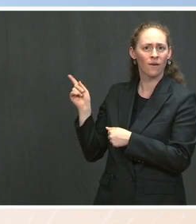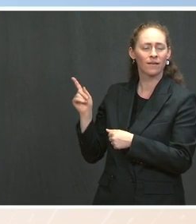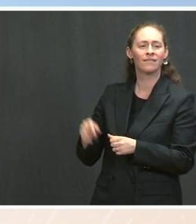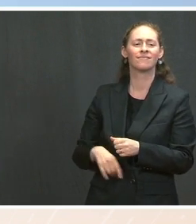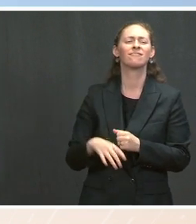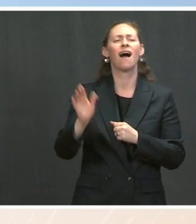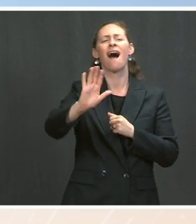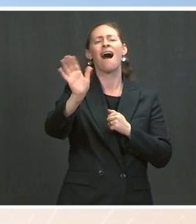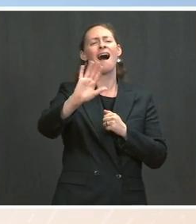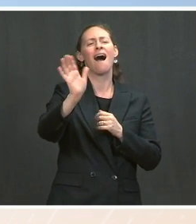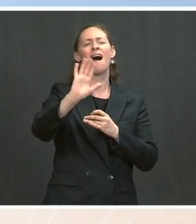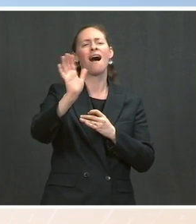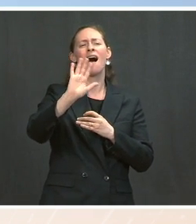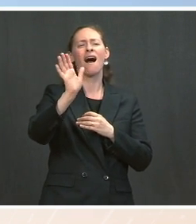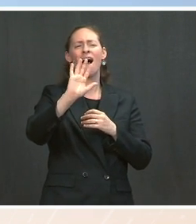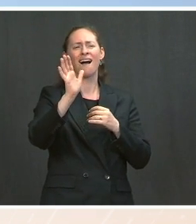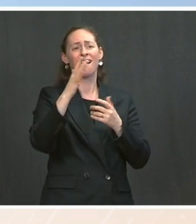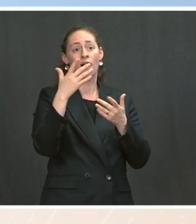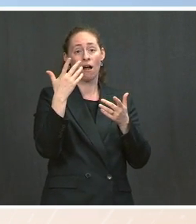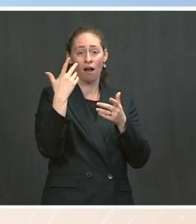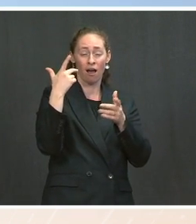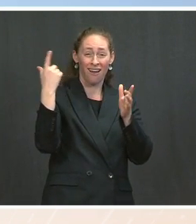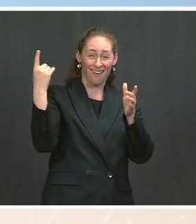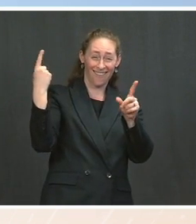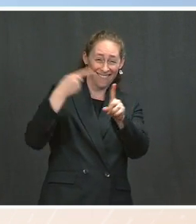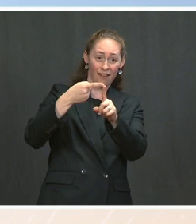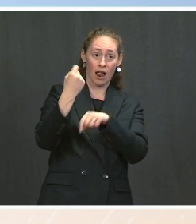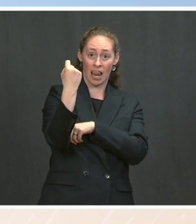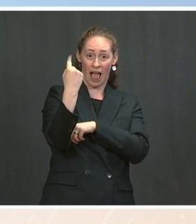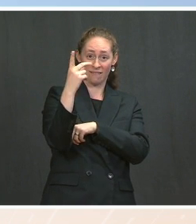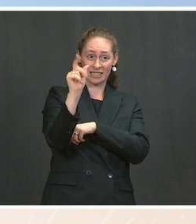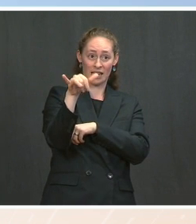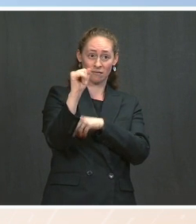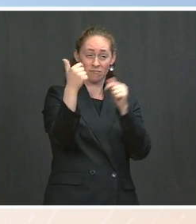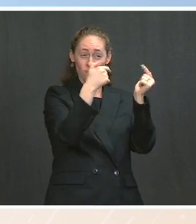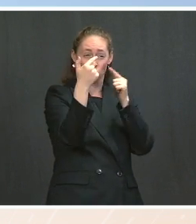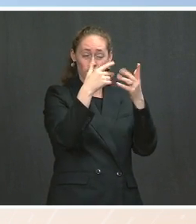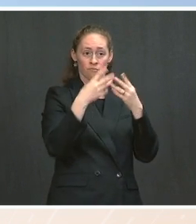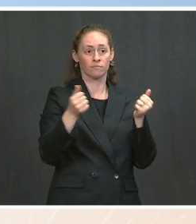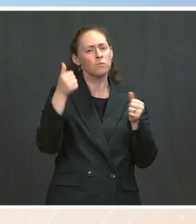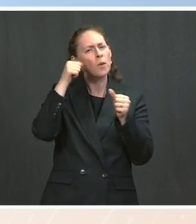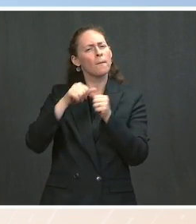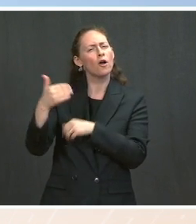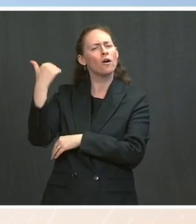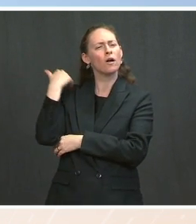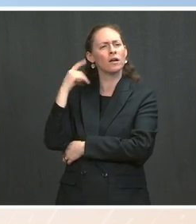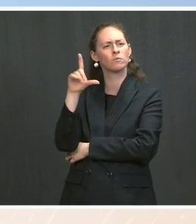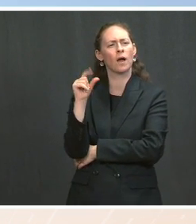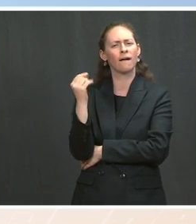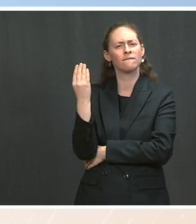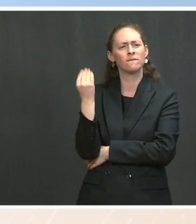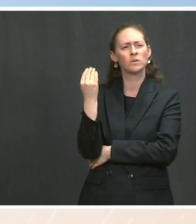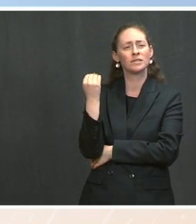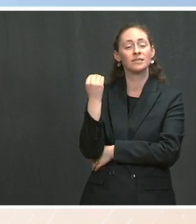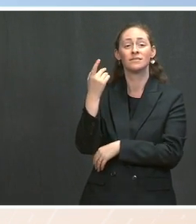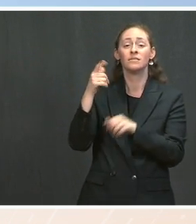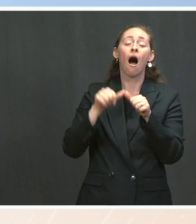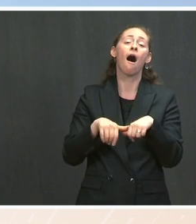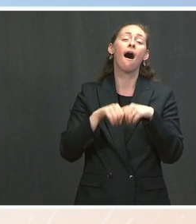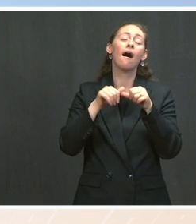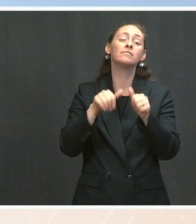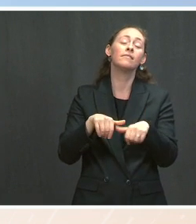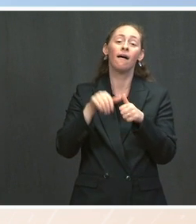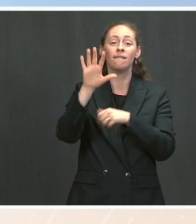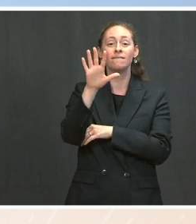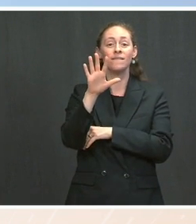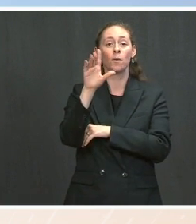was one-fifth of the length of time of the 2014 conflict, with far fewer lives lost. This was accomplished in part